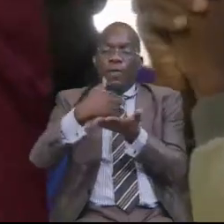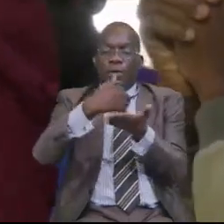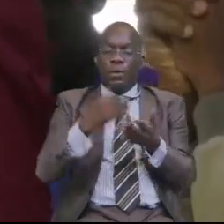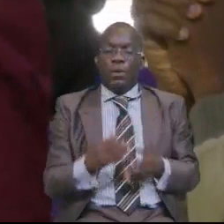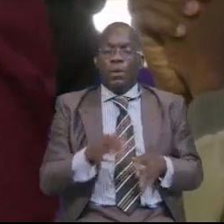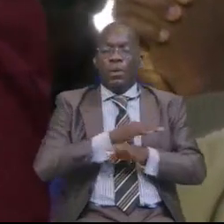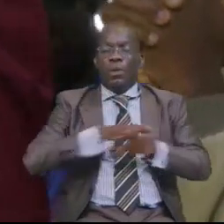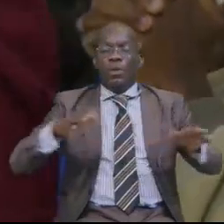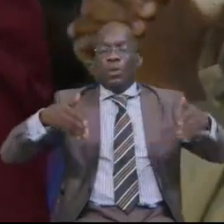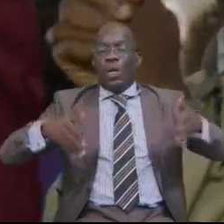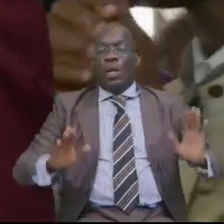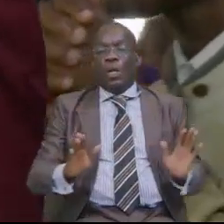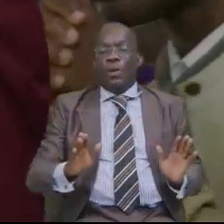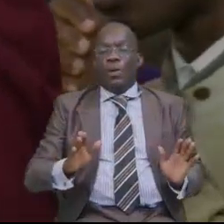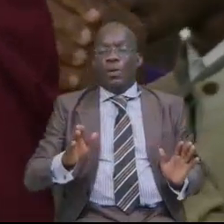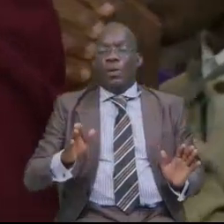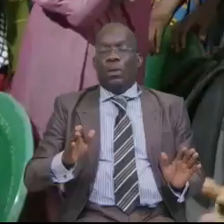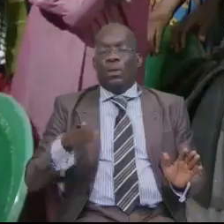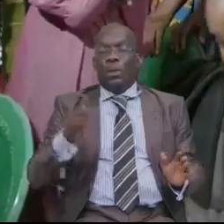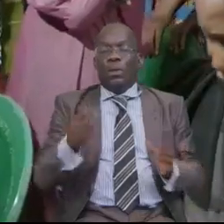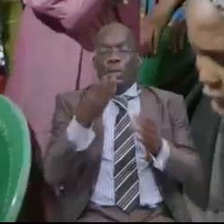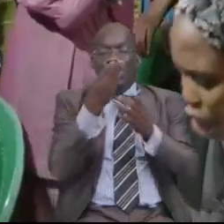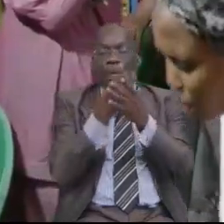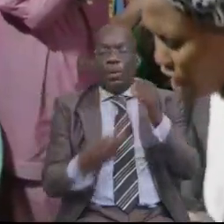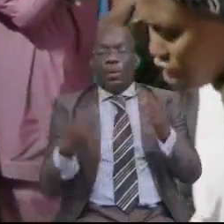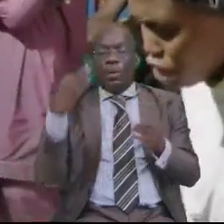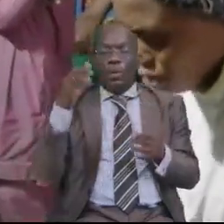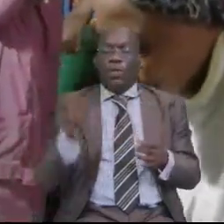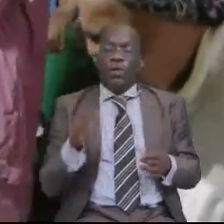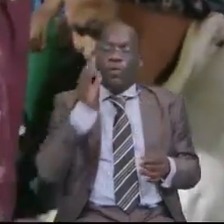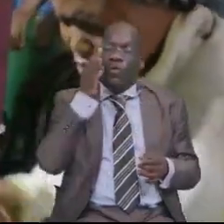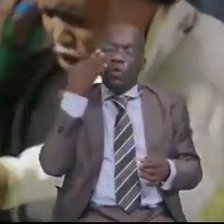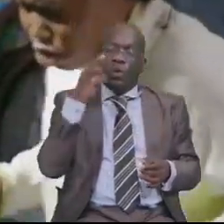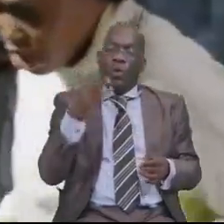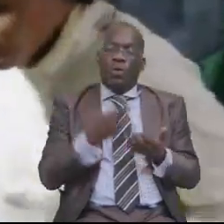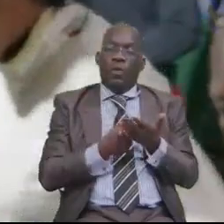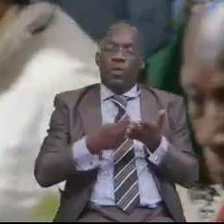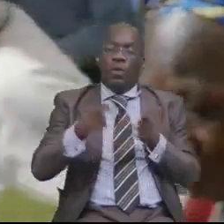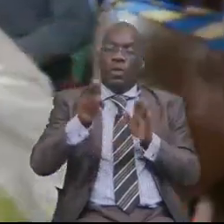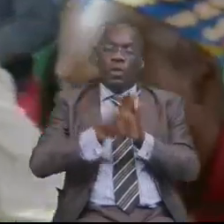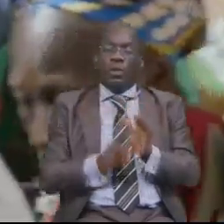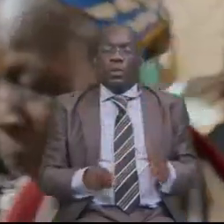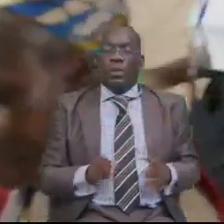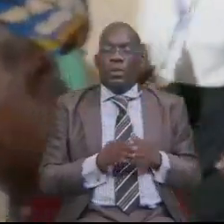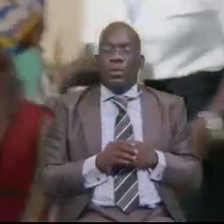Don't allow the absence of the fruit of holiness.